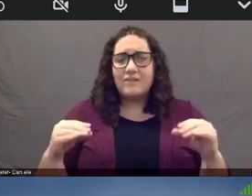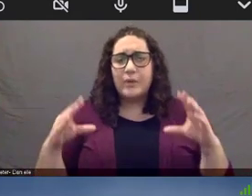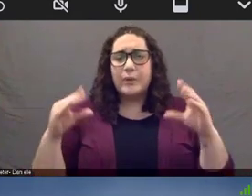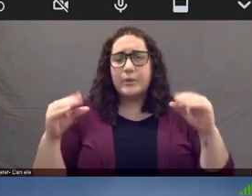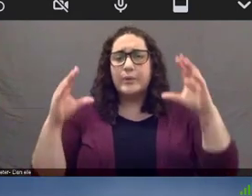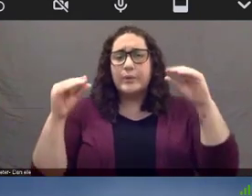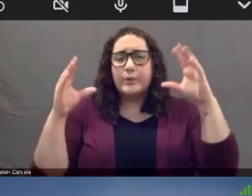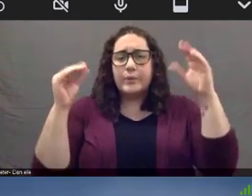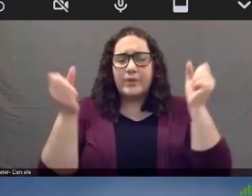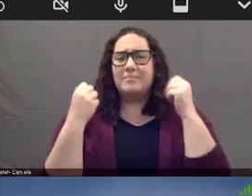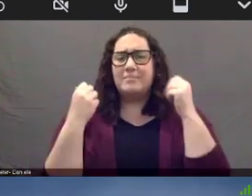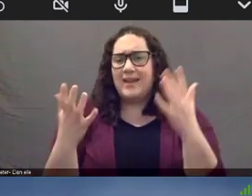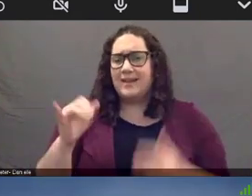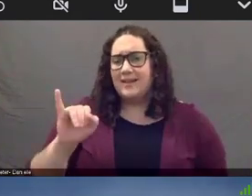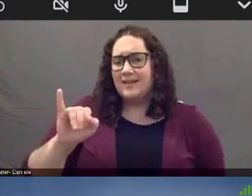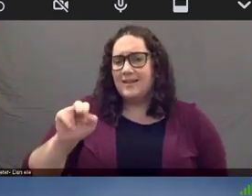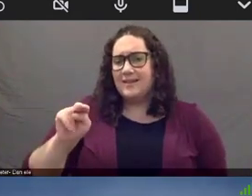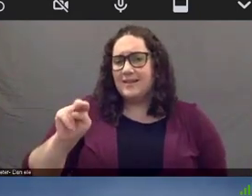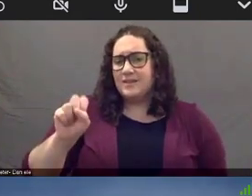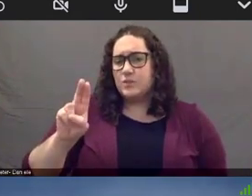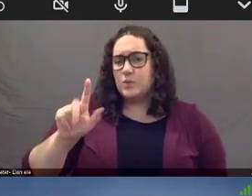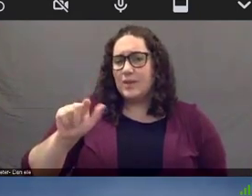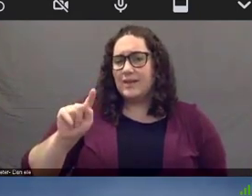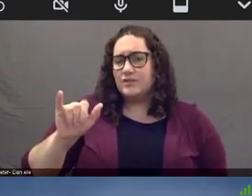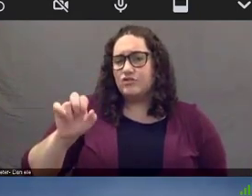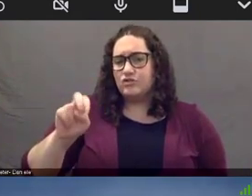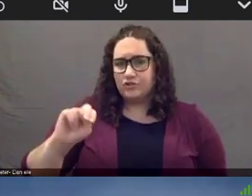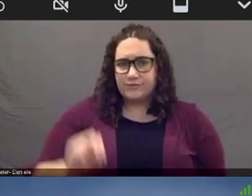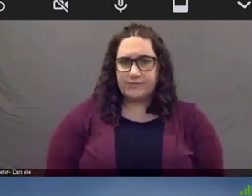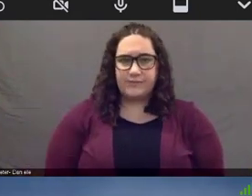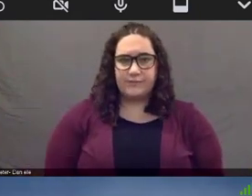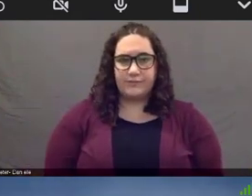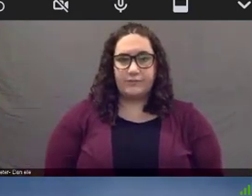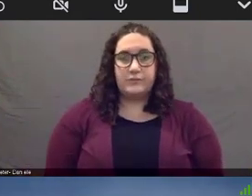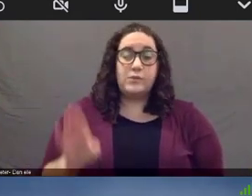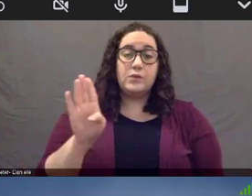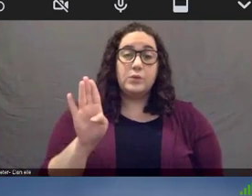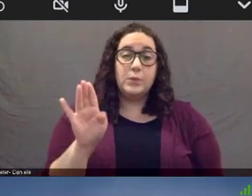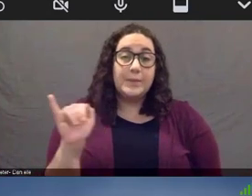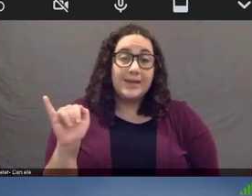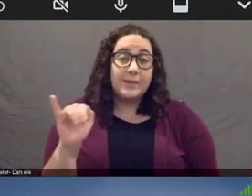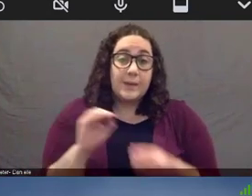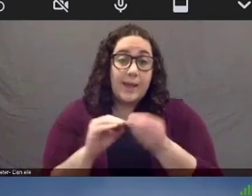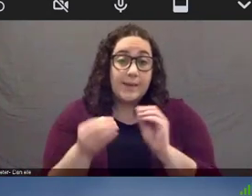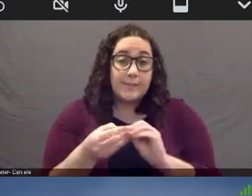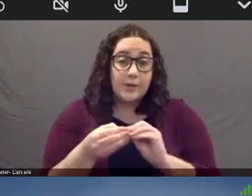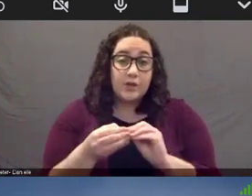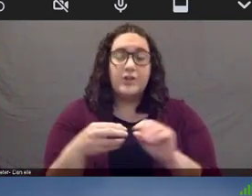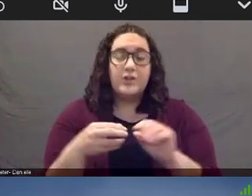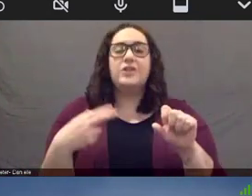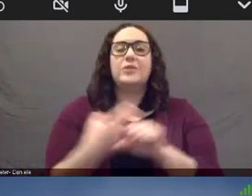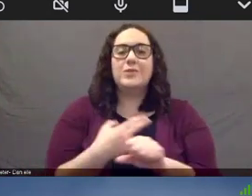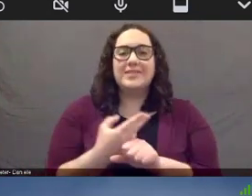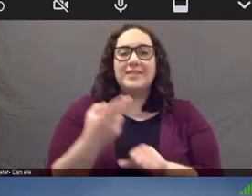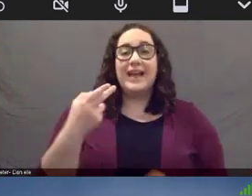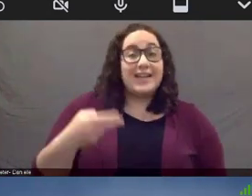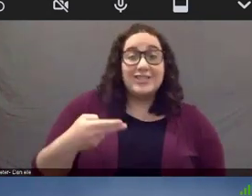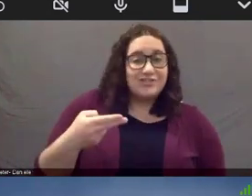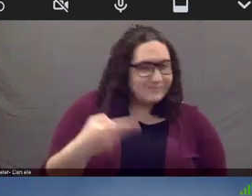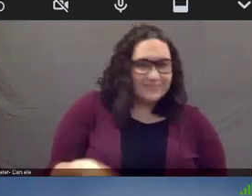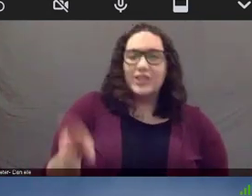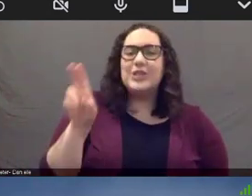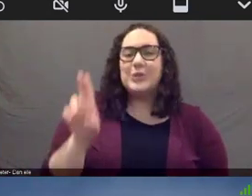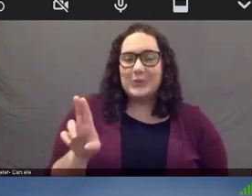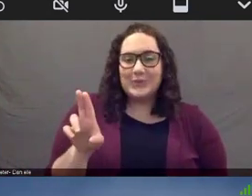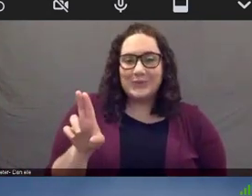U, right, we want to see that it's small. We do the first law analysis, so we get that equation, right? And then we